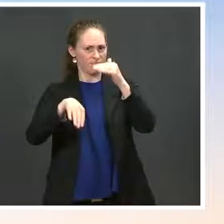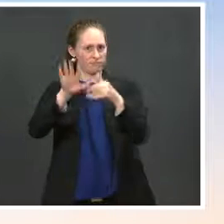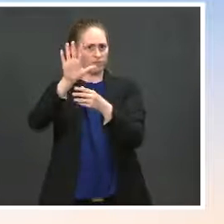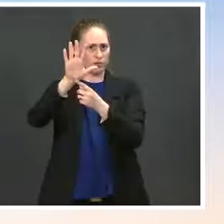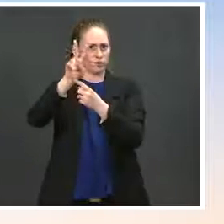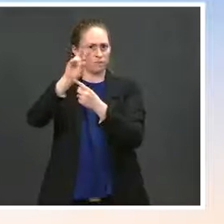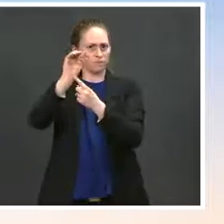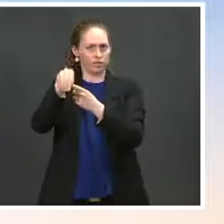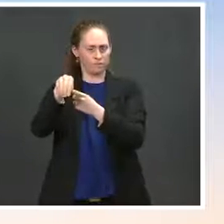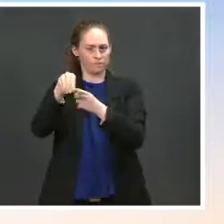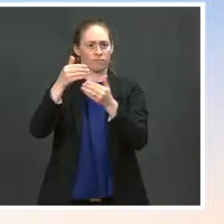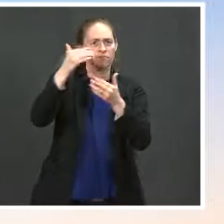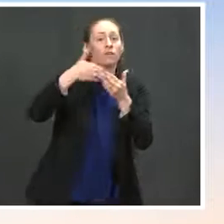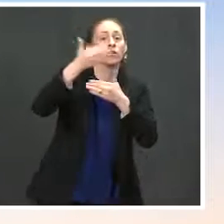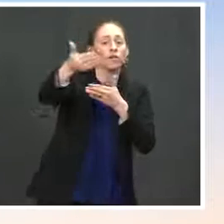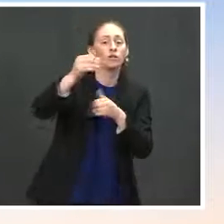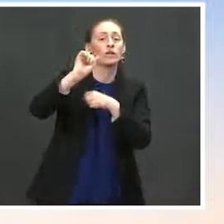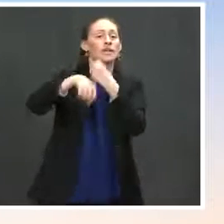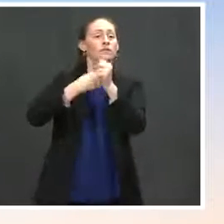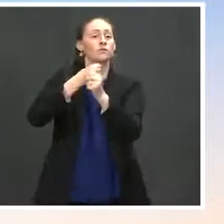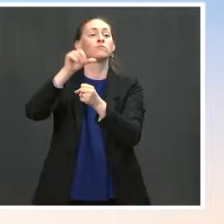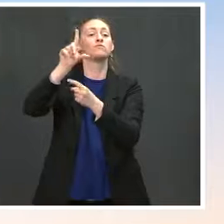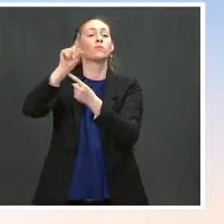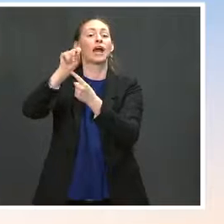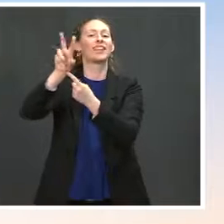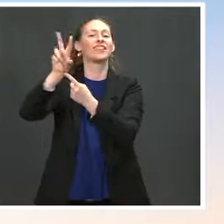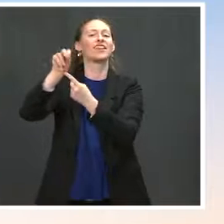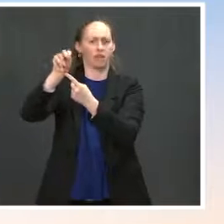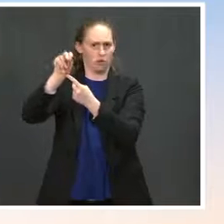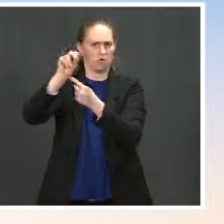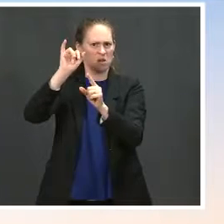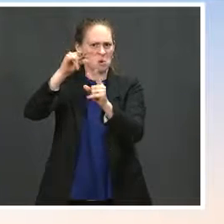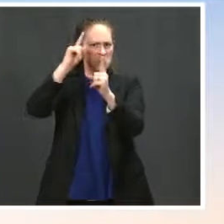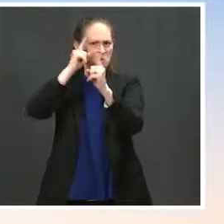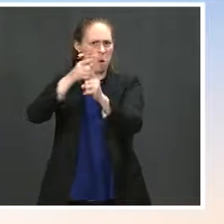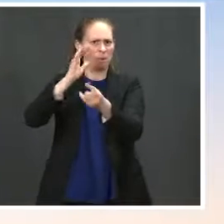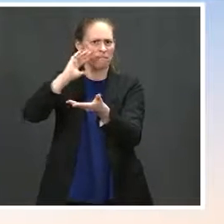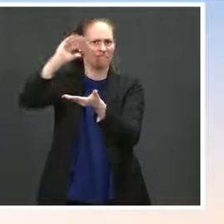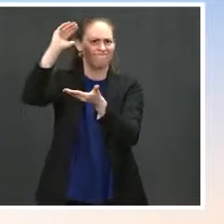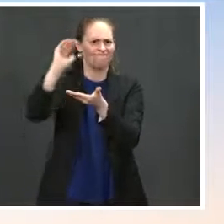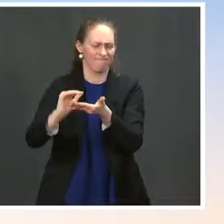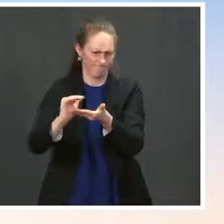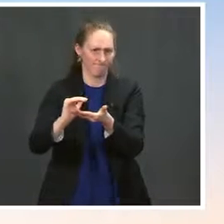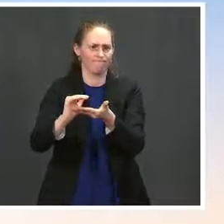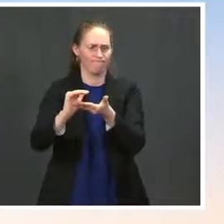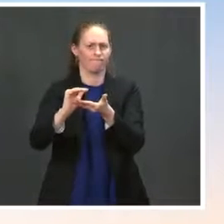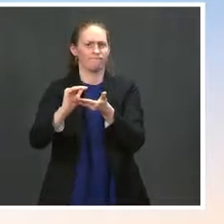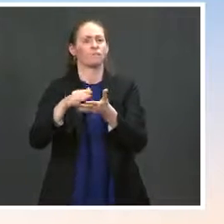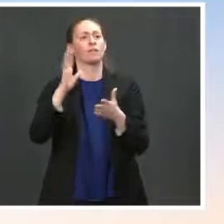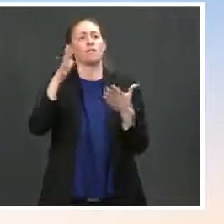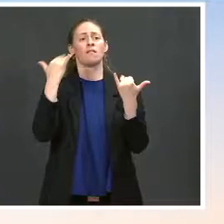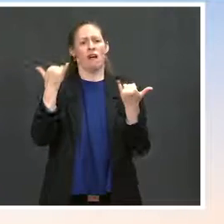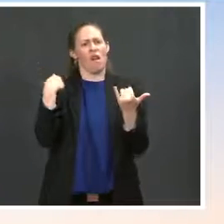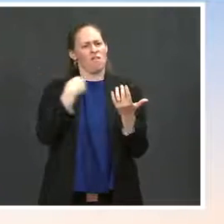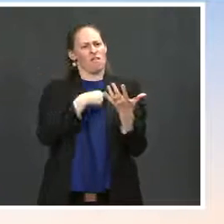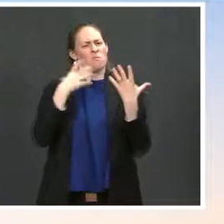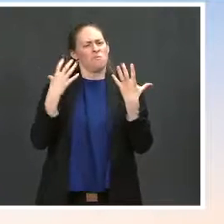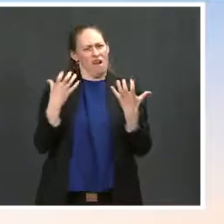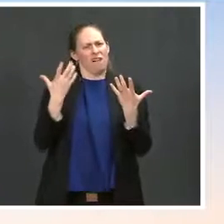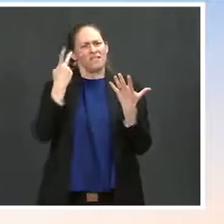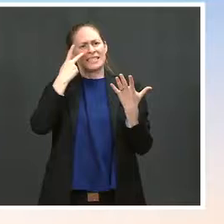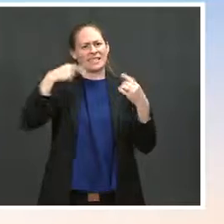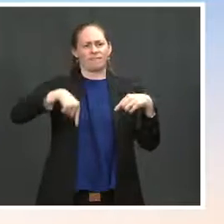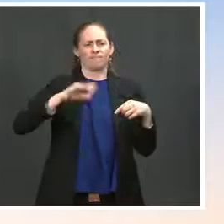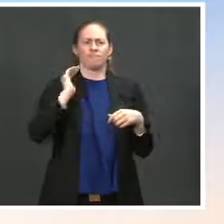levels by 2030. And this target builds on U.S. leadership at all levels of government and programs